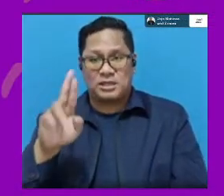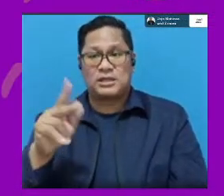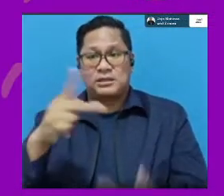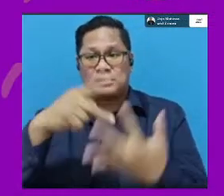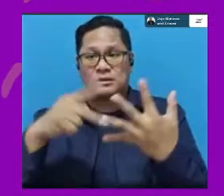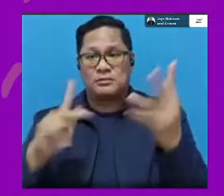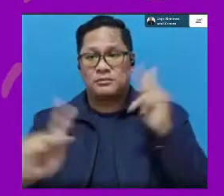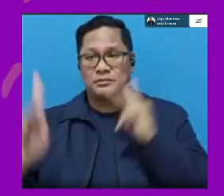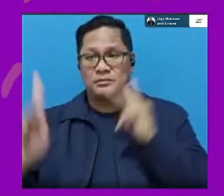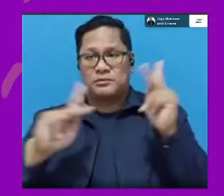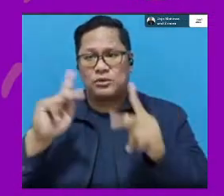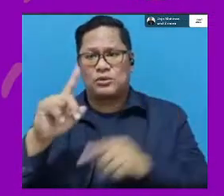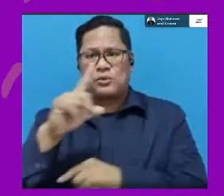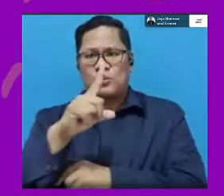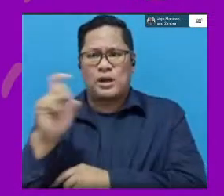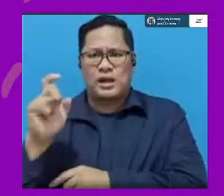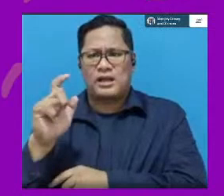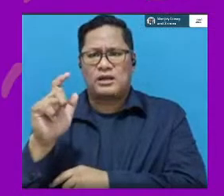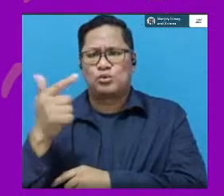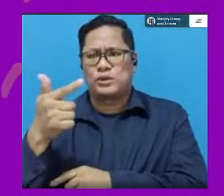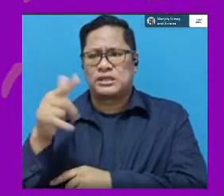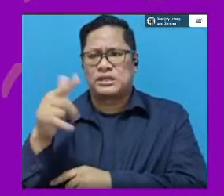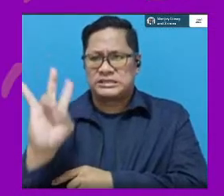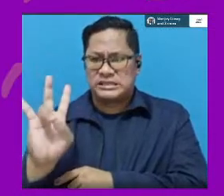barely 127 to